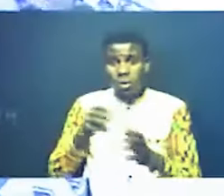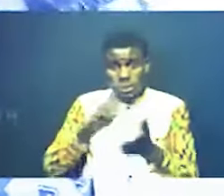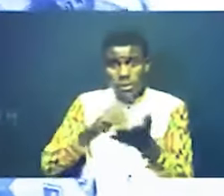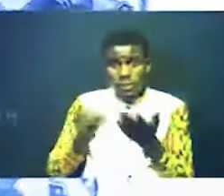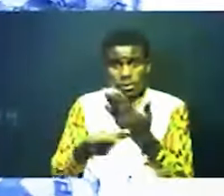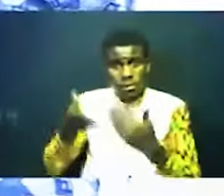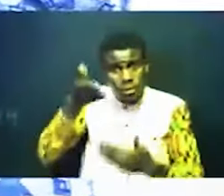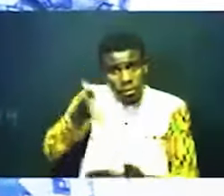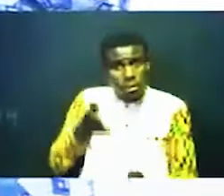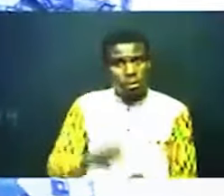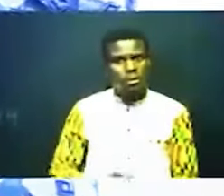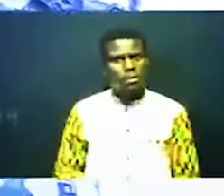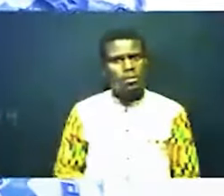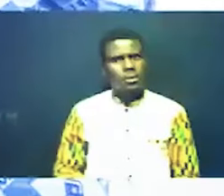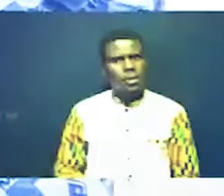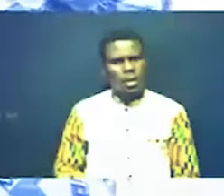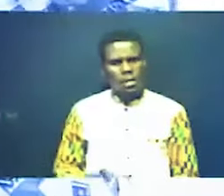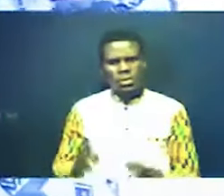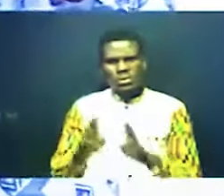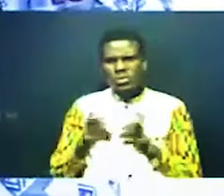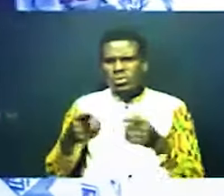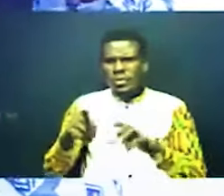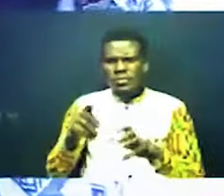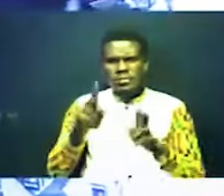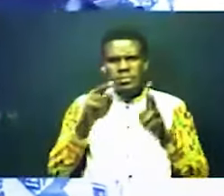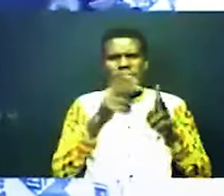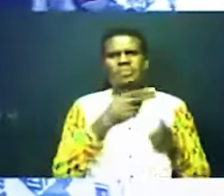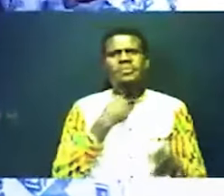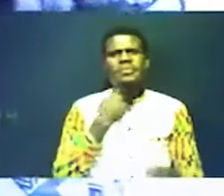So when he gave the date.